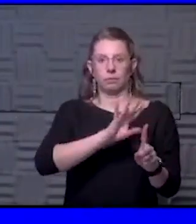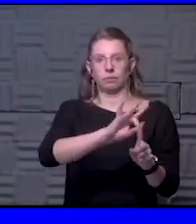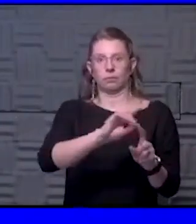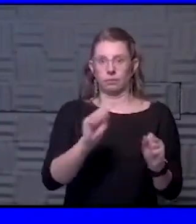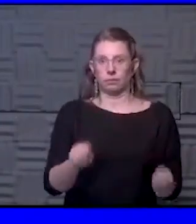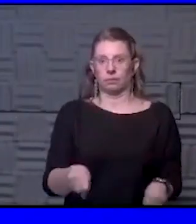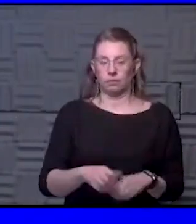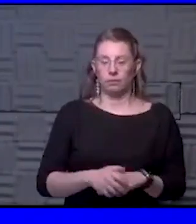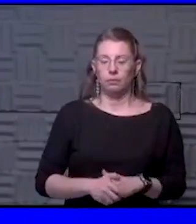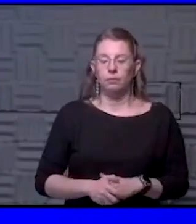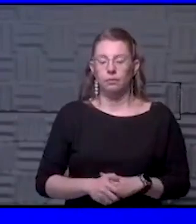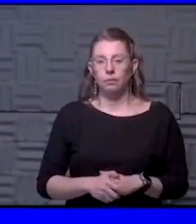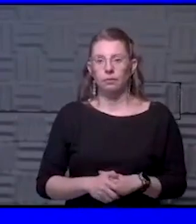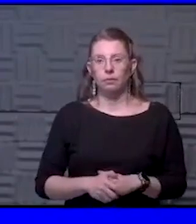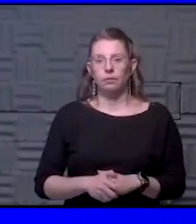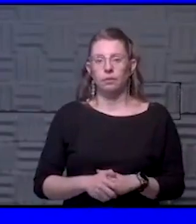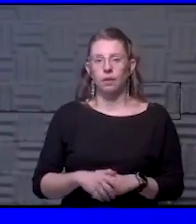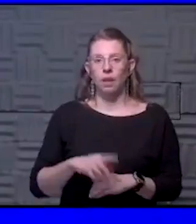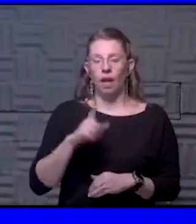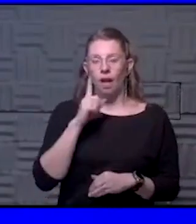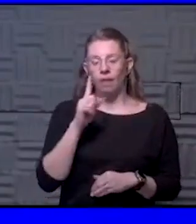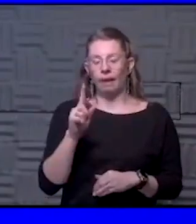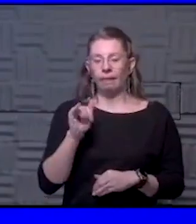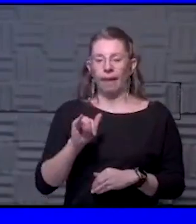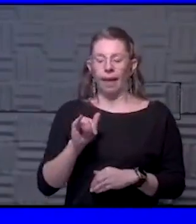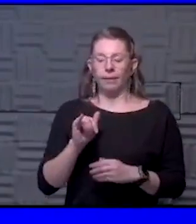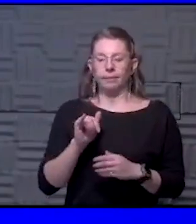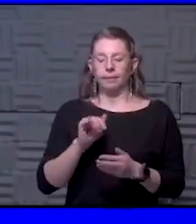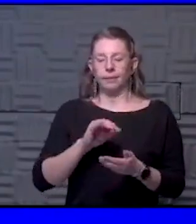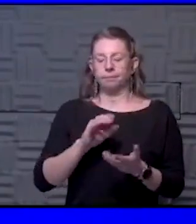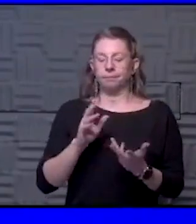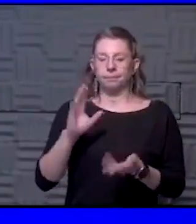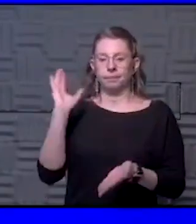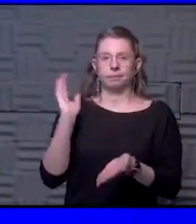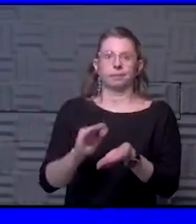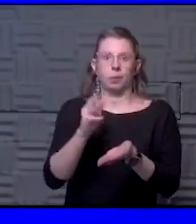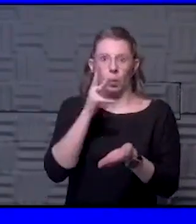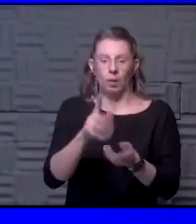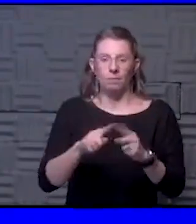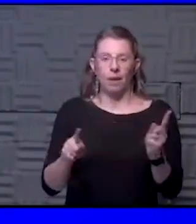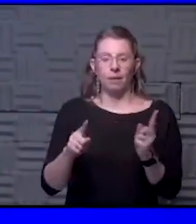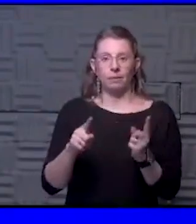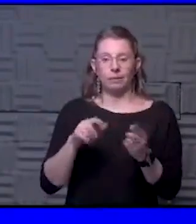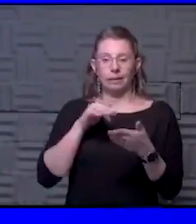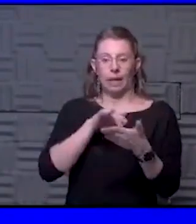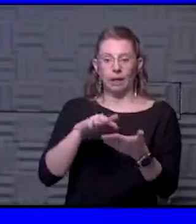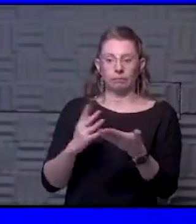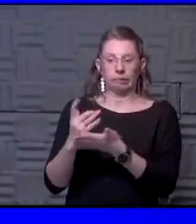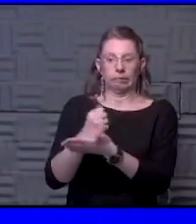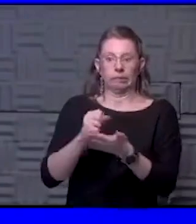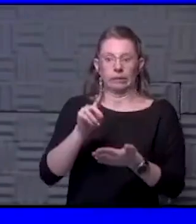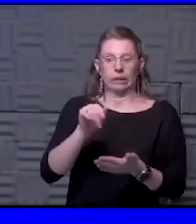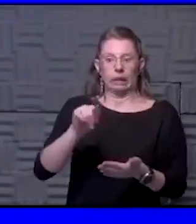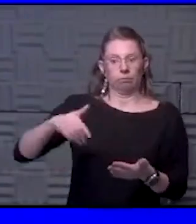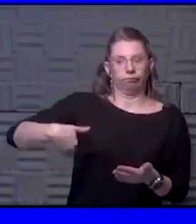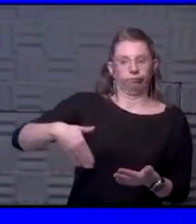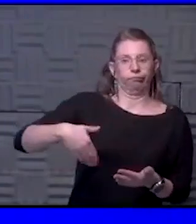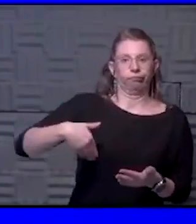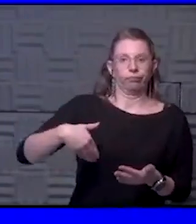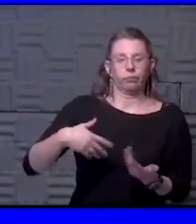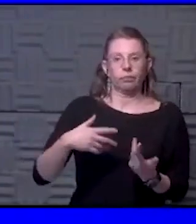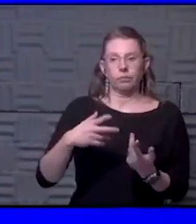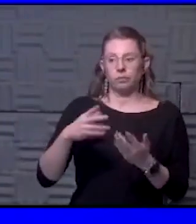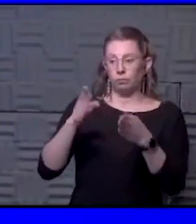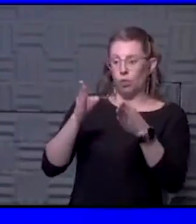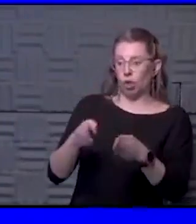that will end up being decreased to some degree, but we don't know that yet. And so, that's the reason I would say, unless the person you're going to